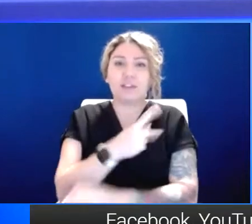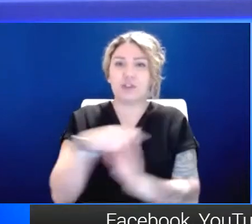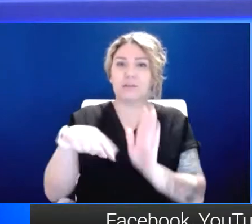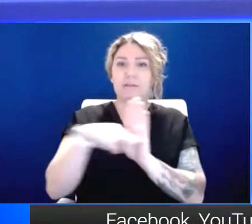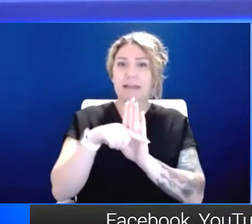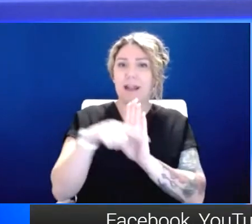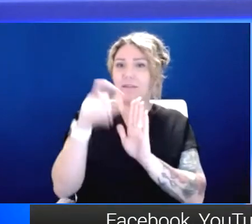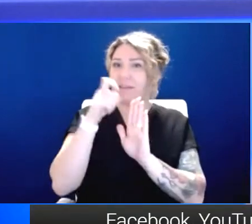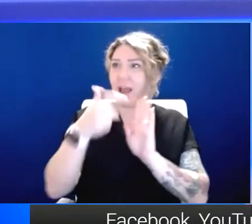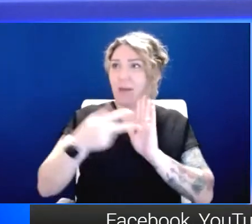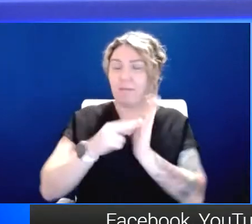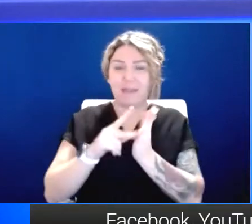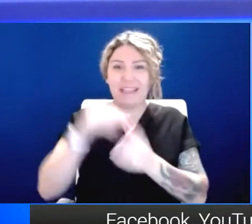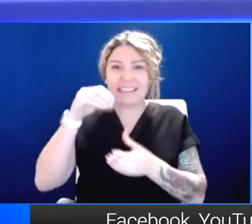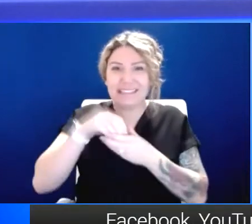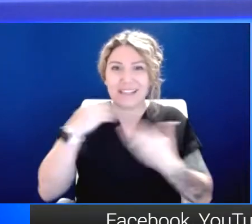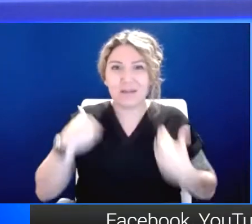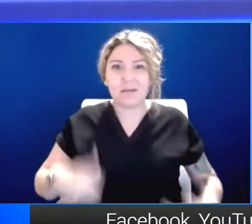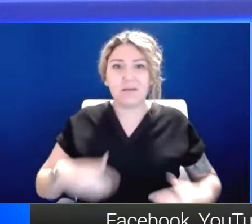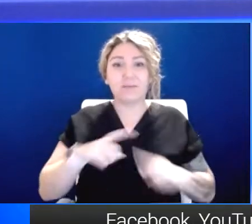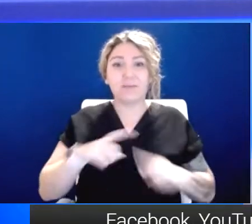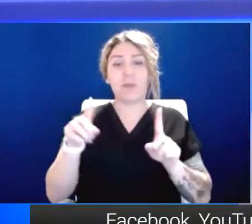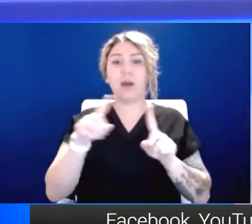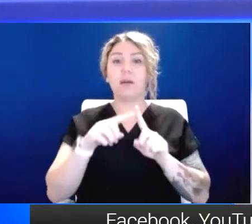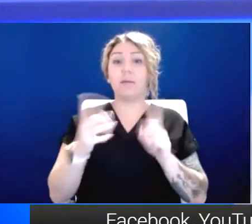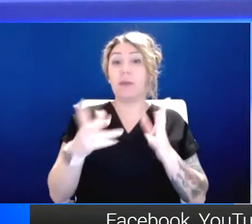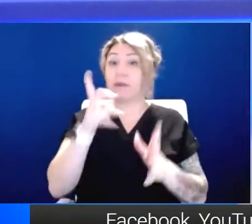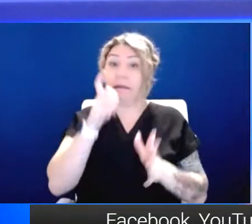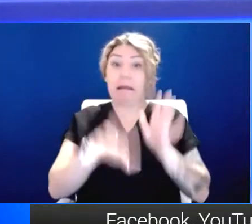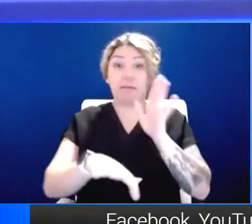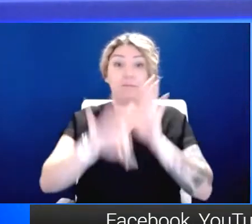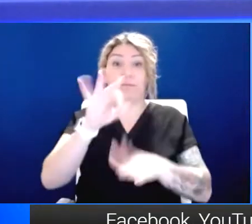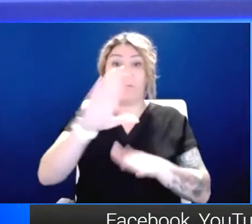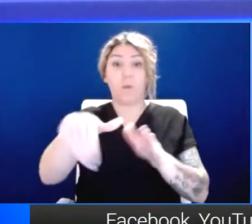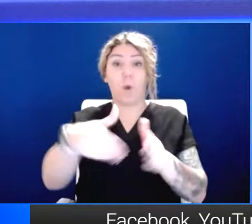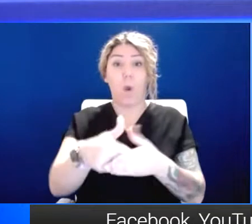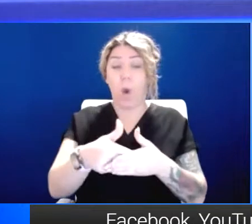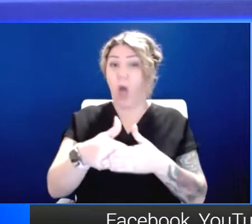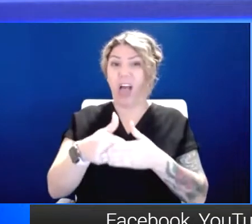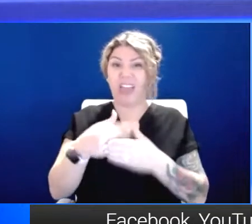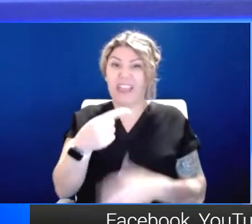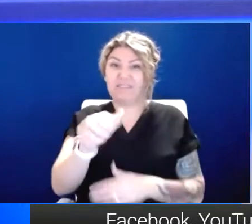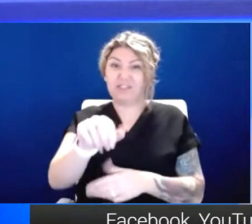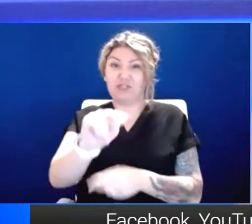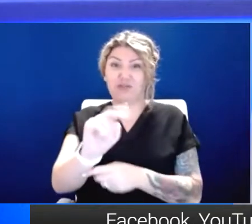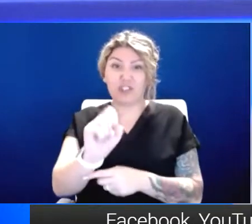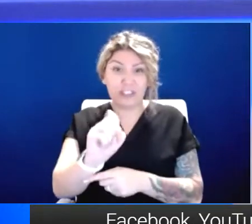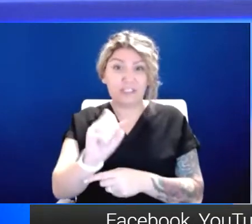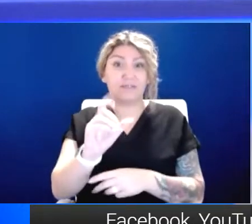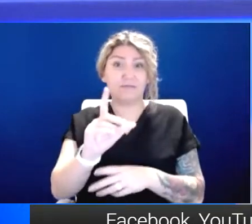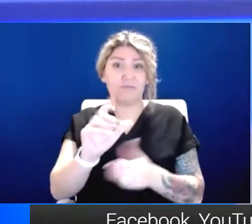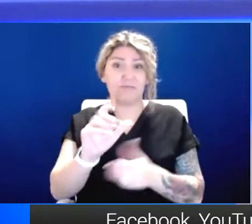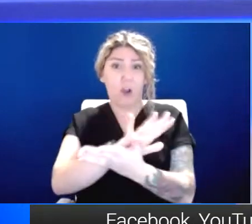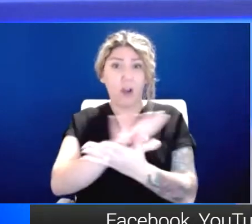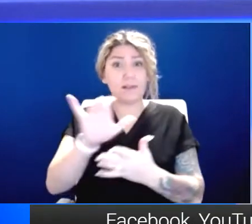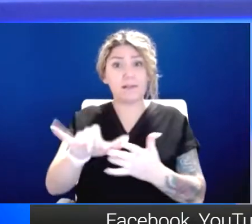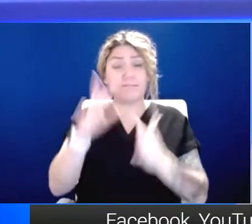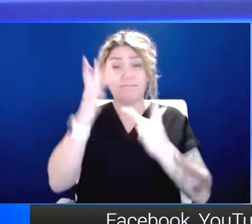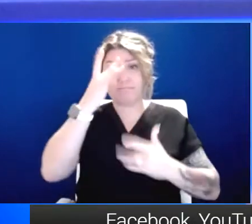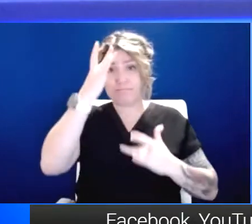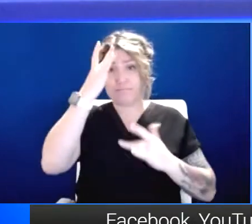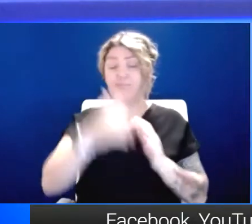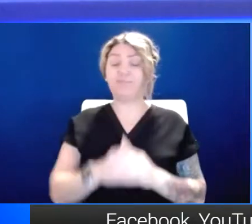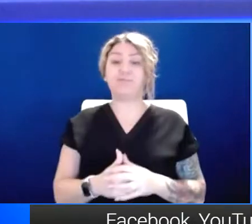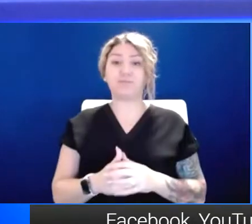in them. It is possibly we have not yet discovered all the genes that can indeed cause Parkinson's disease. The other thing we know, there are